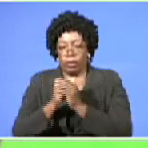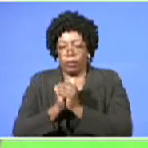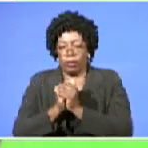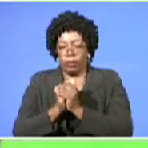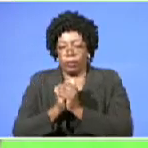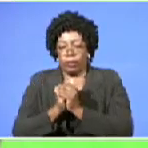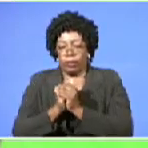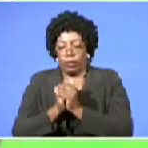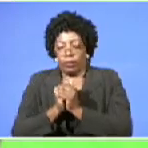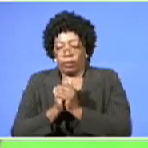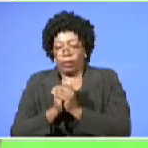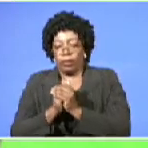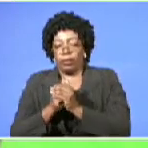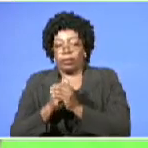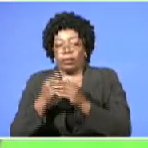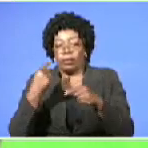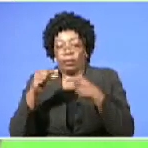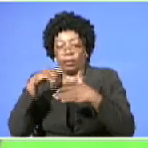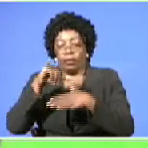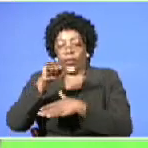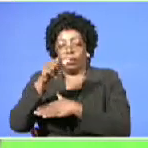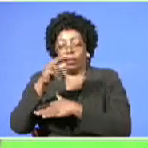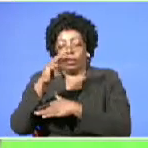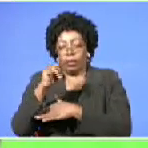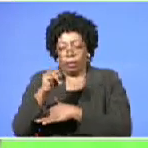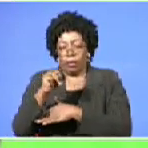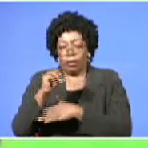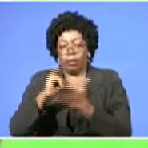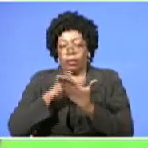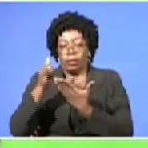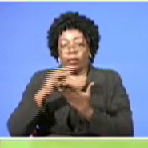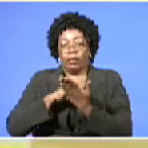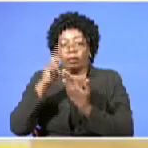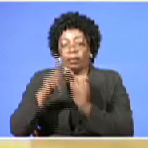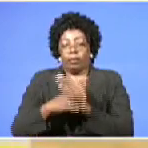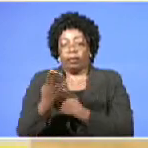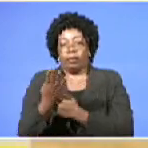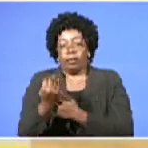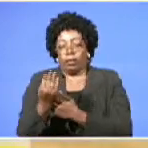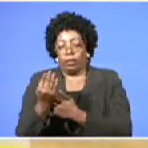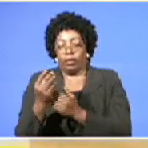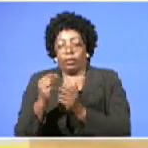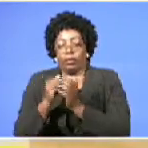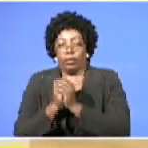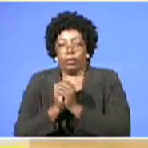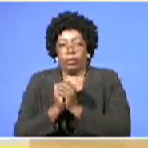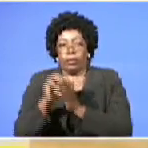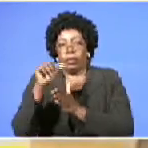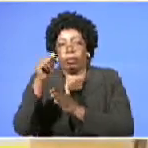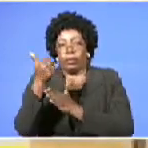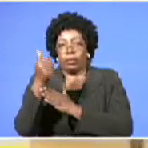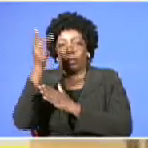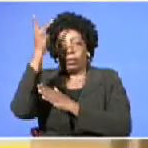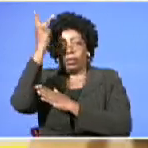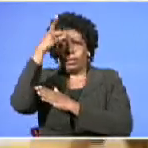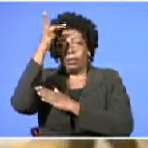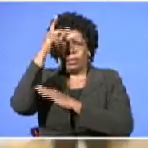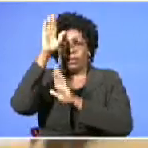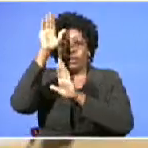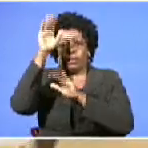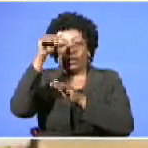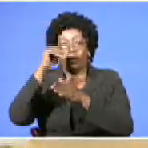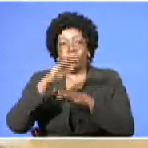in Japan has been postponed until March 14. A number of our other pro bowlers were able to take to the court